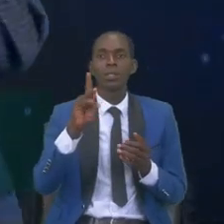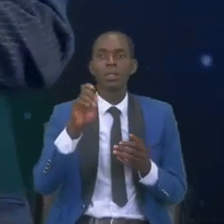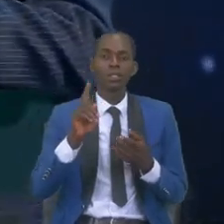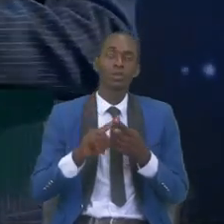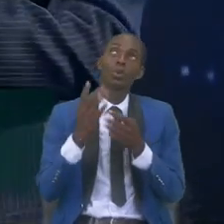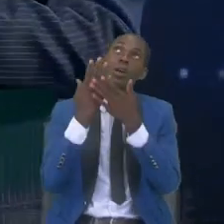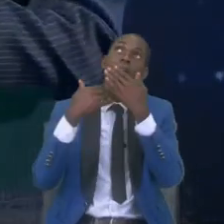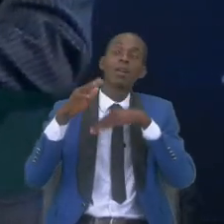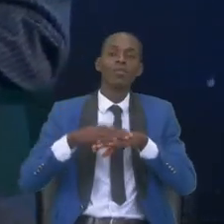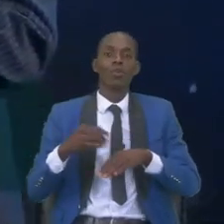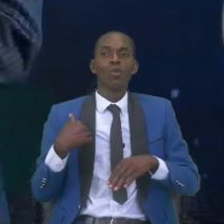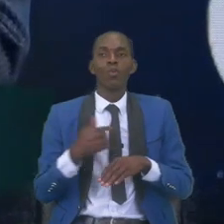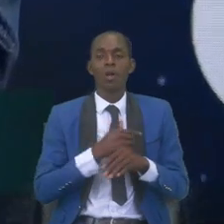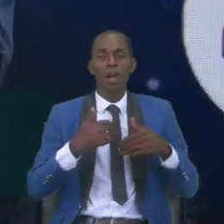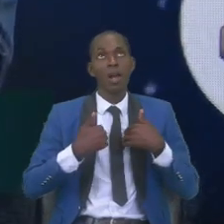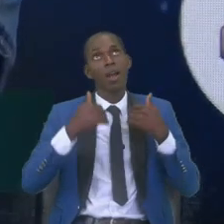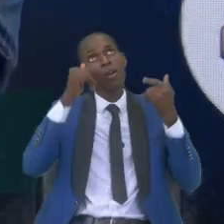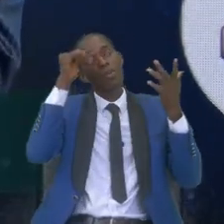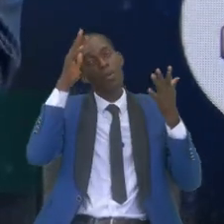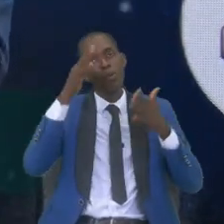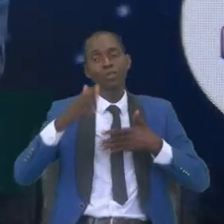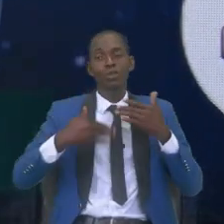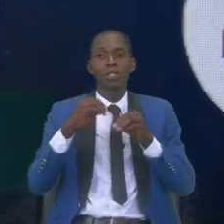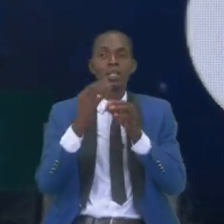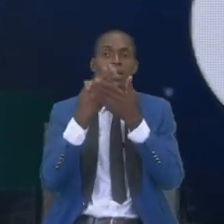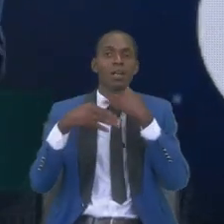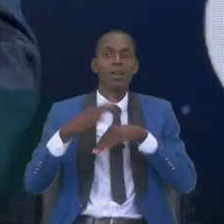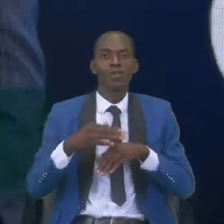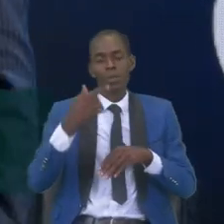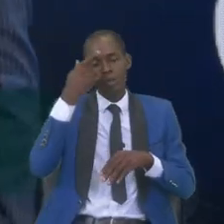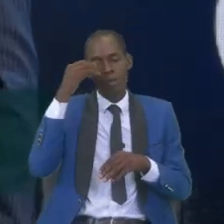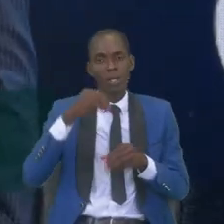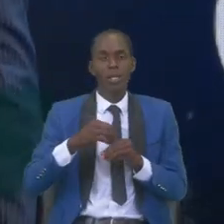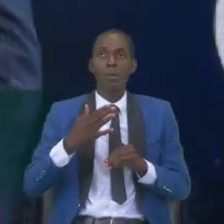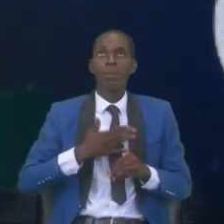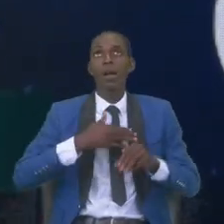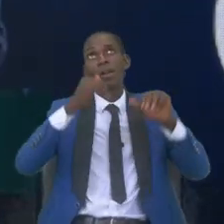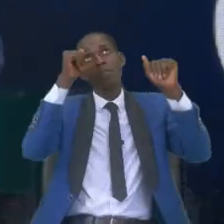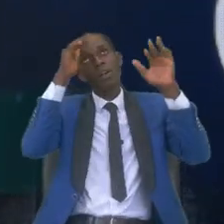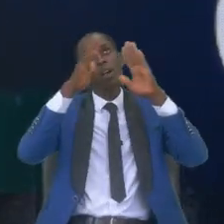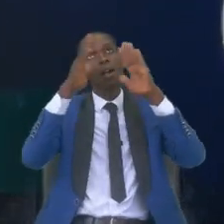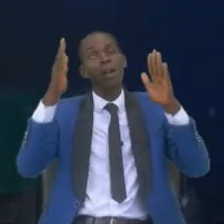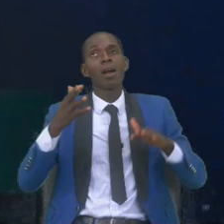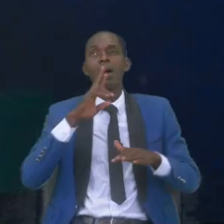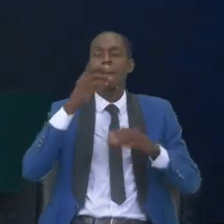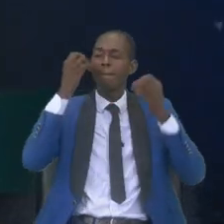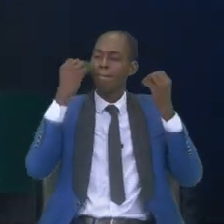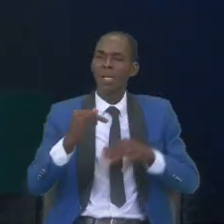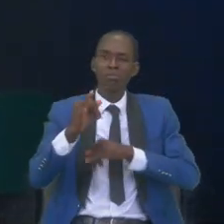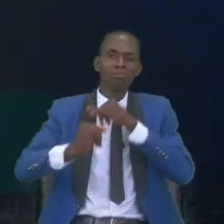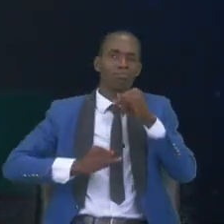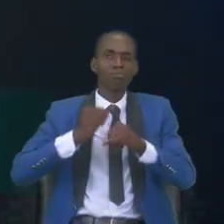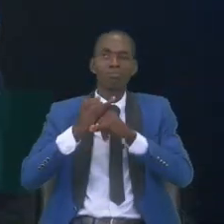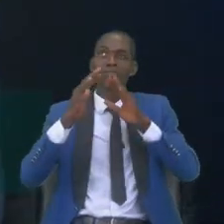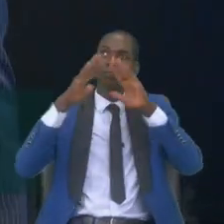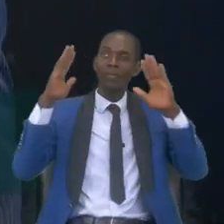And we have that place over there in my Father's house. There are many mansions. And he says, I go to prepare a